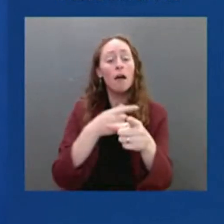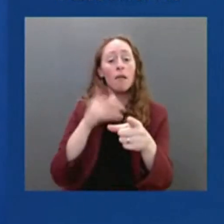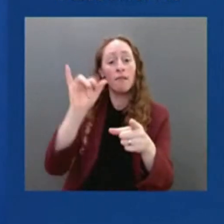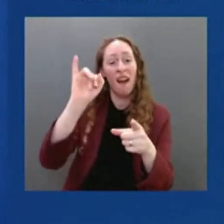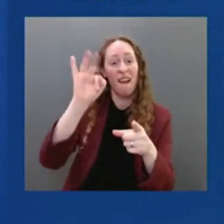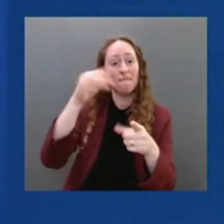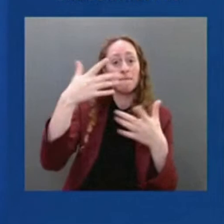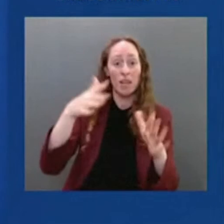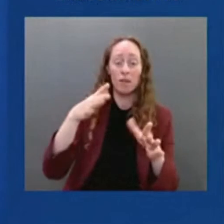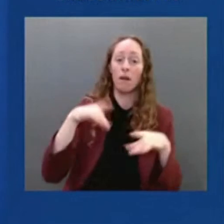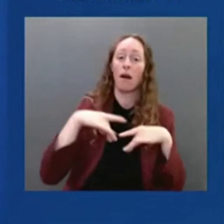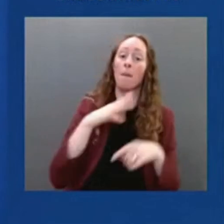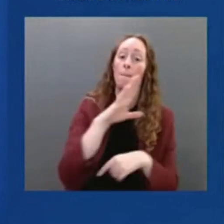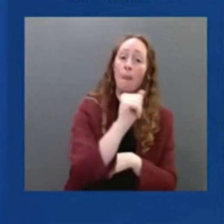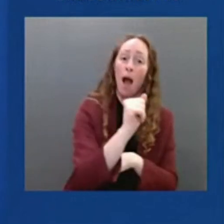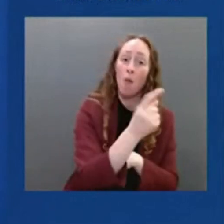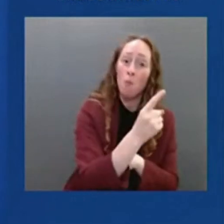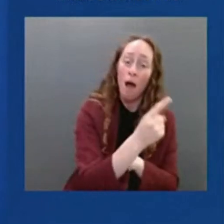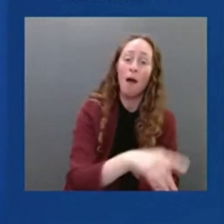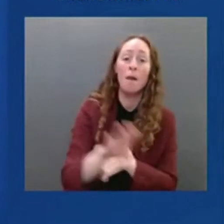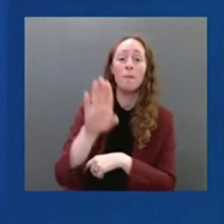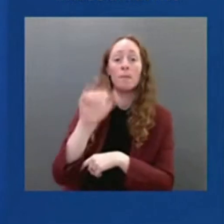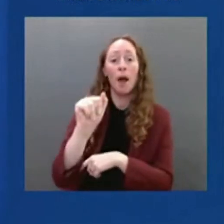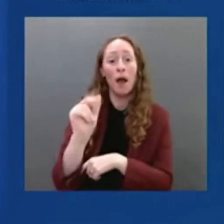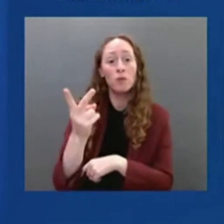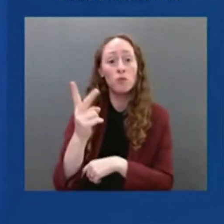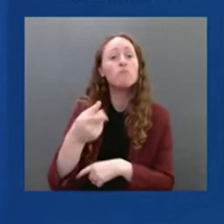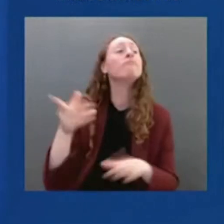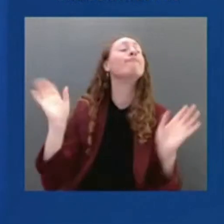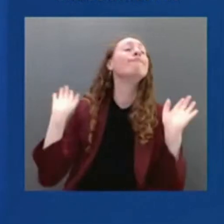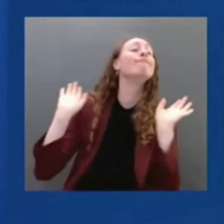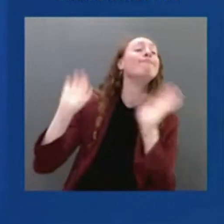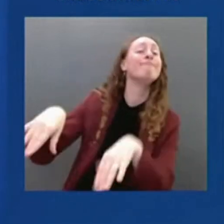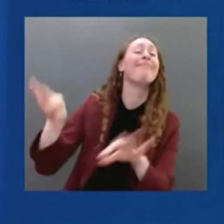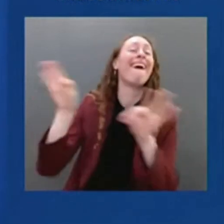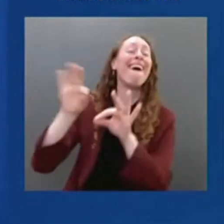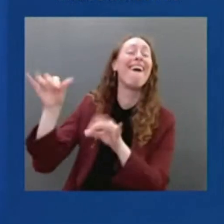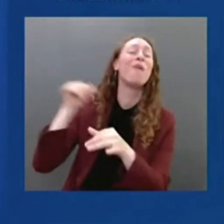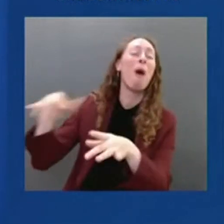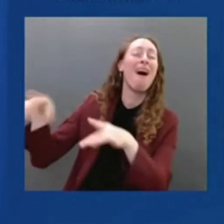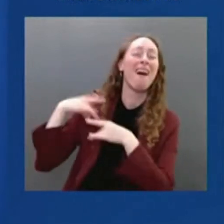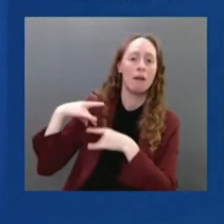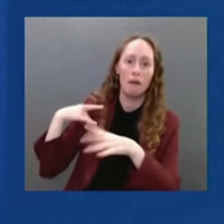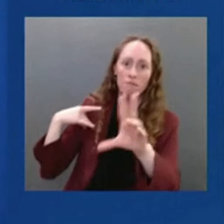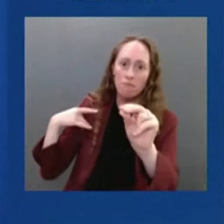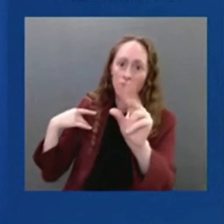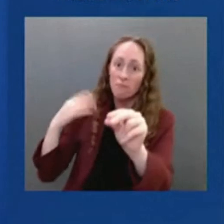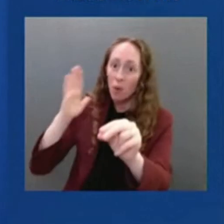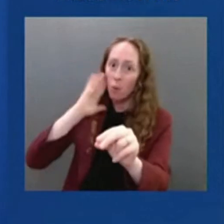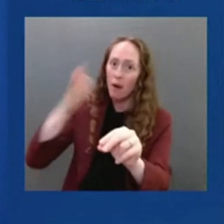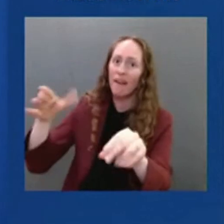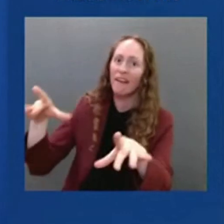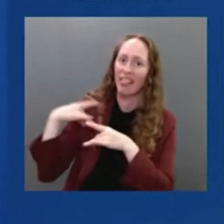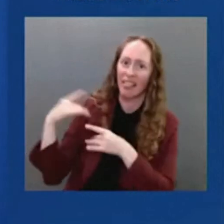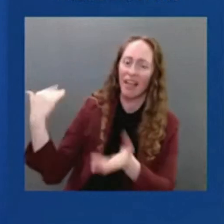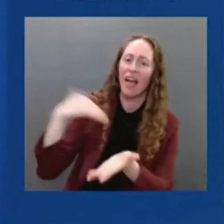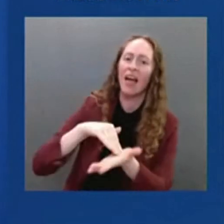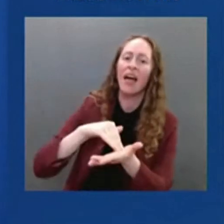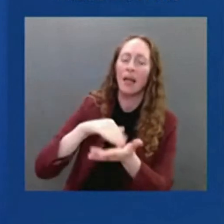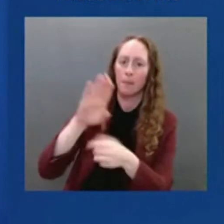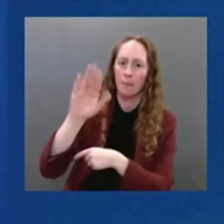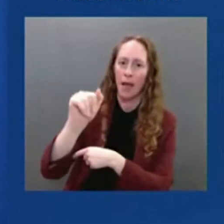these Omicron lineages, and CDC is closely monitoring the public health impact they have. Several factors will play a role in